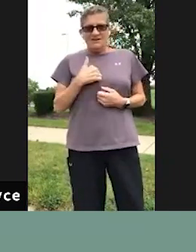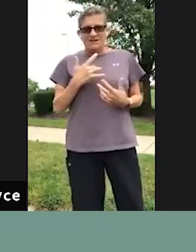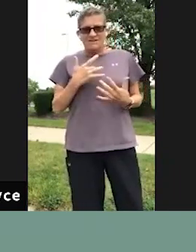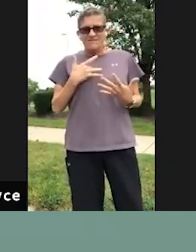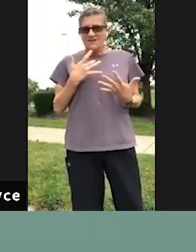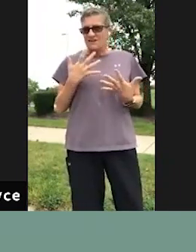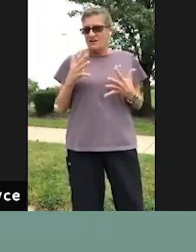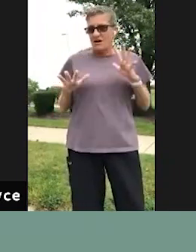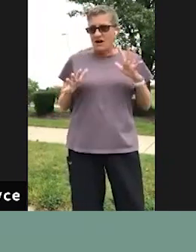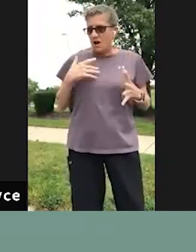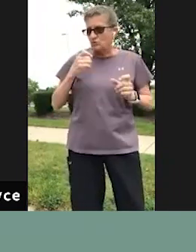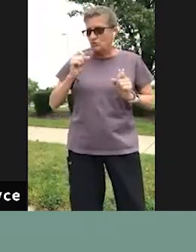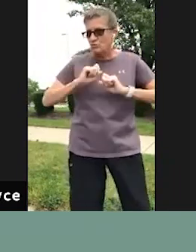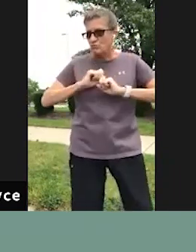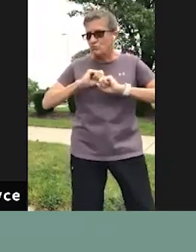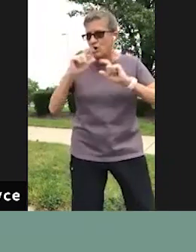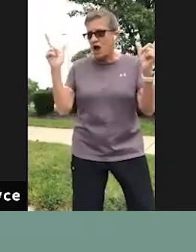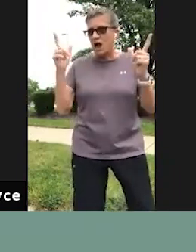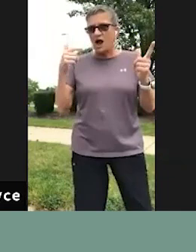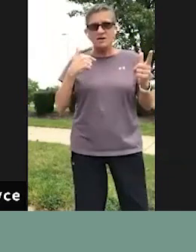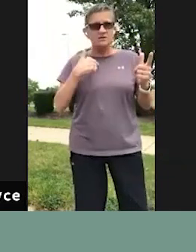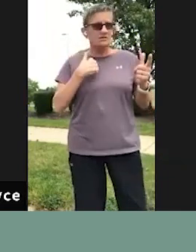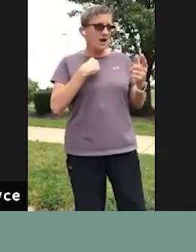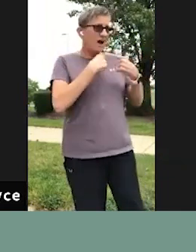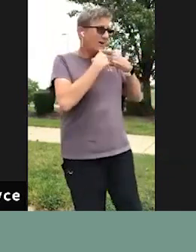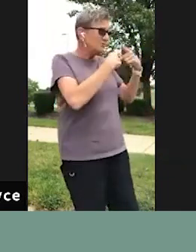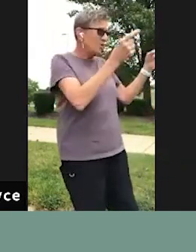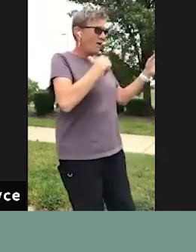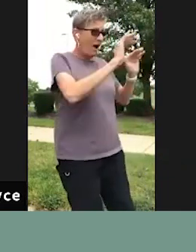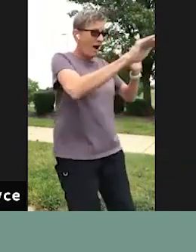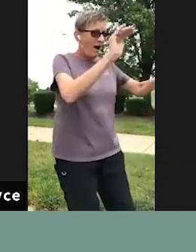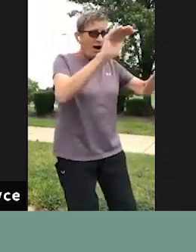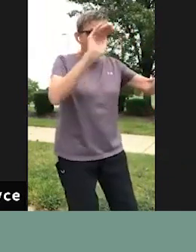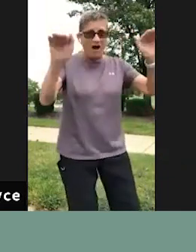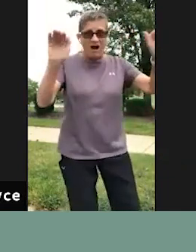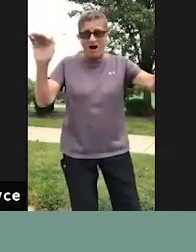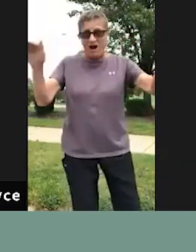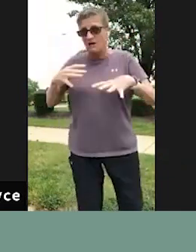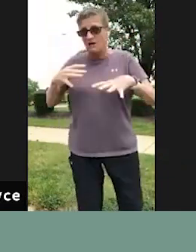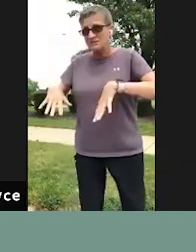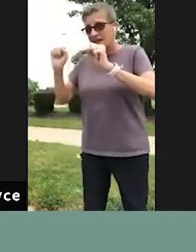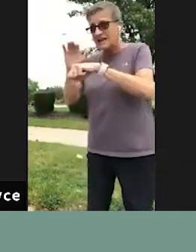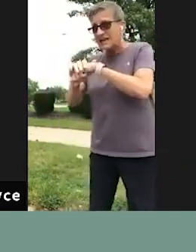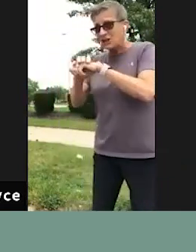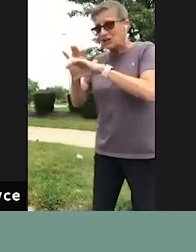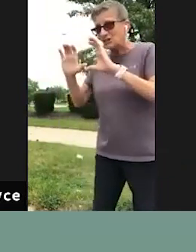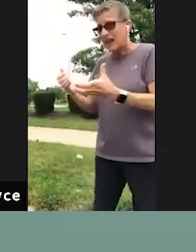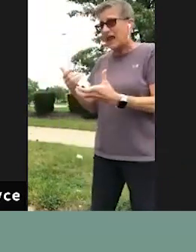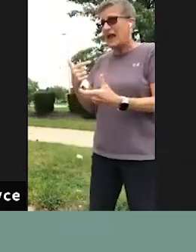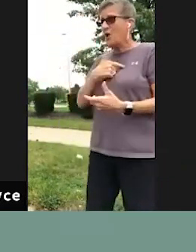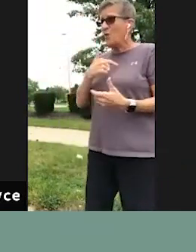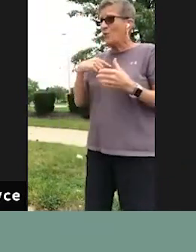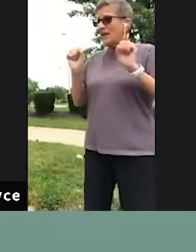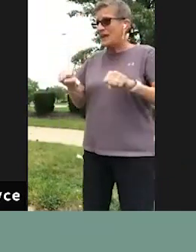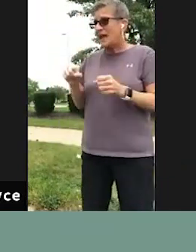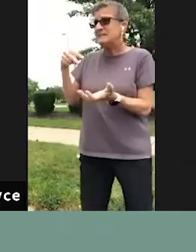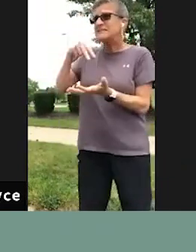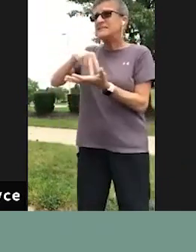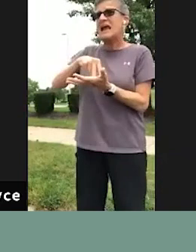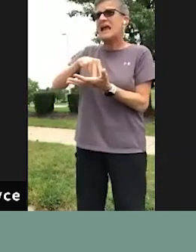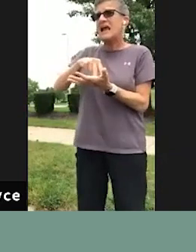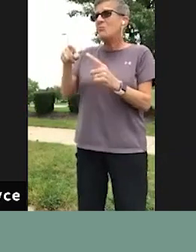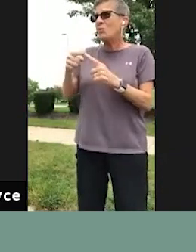surprised, in fact, that I told basically everyone I know that I was taking an English class where we had the option to stand up when we wanted